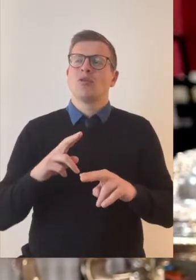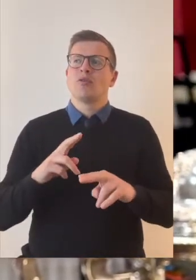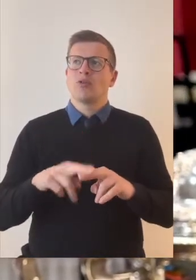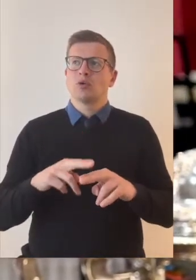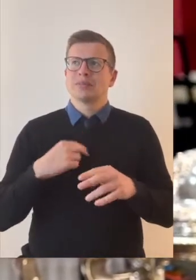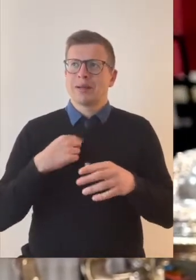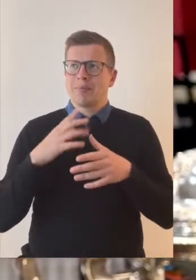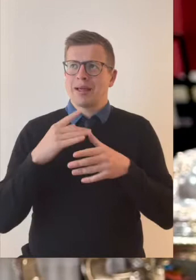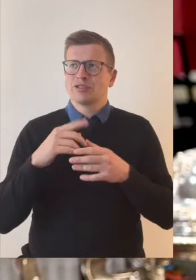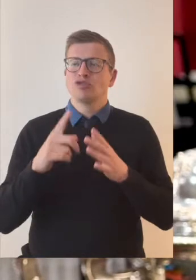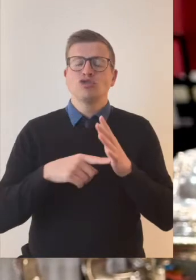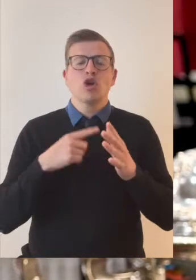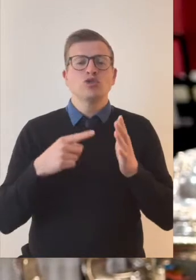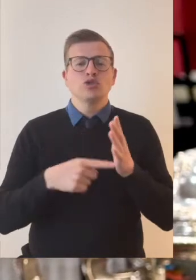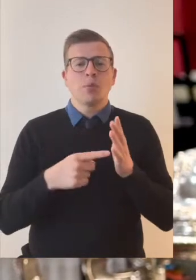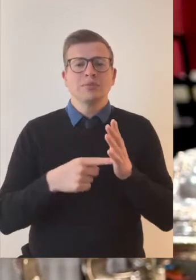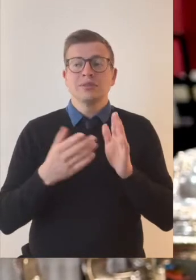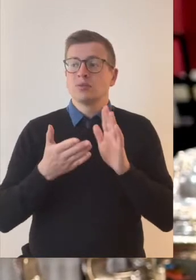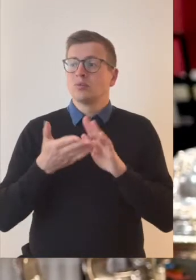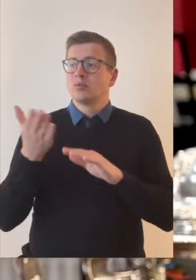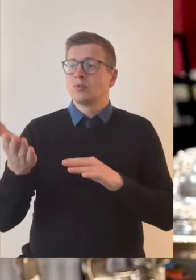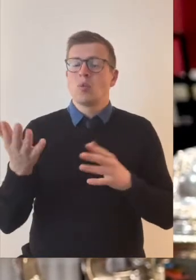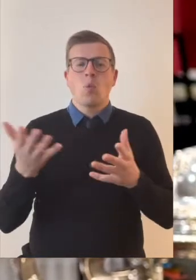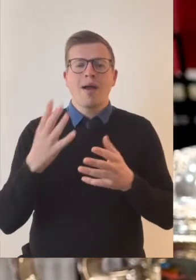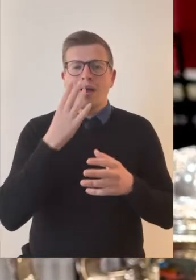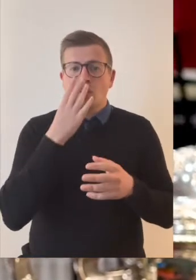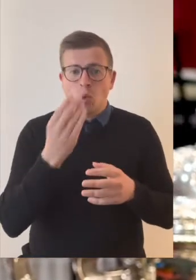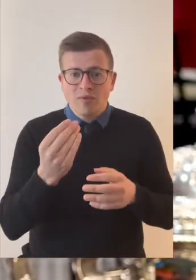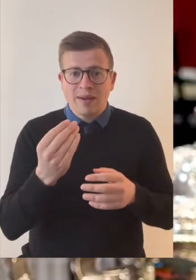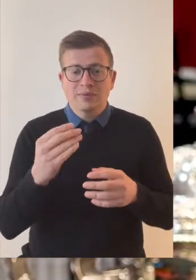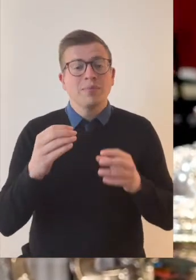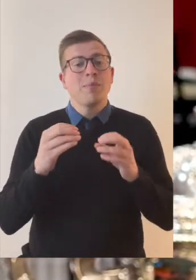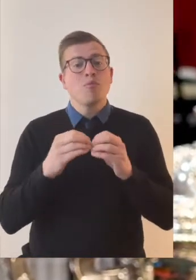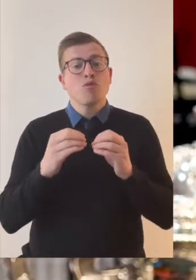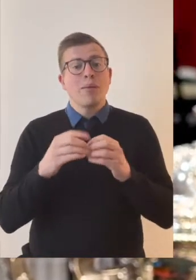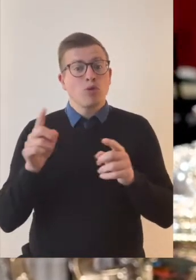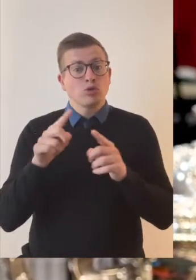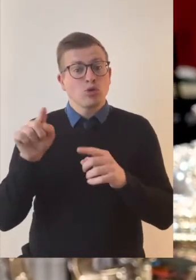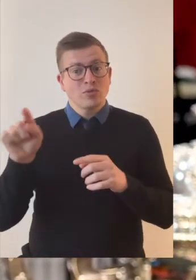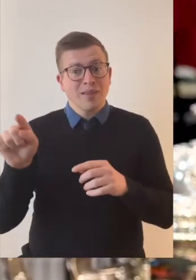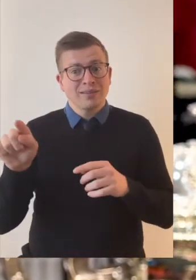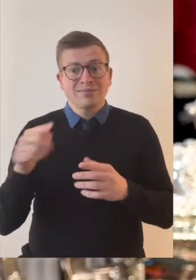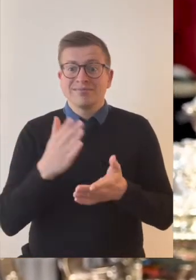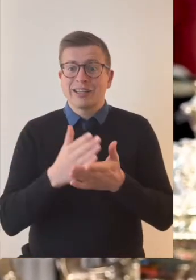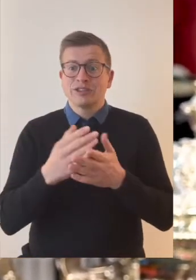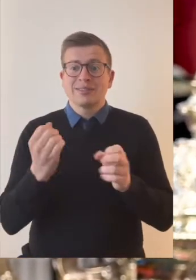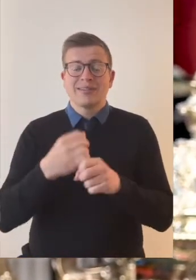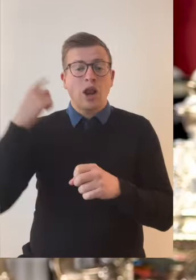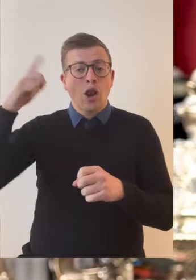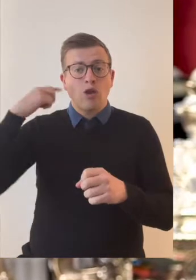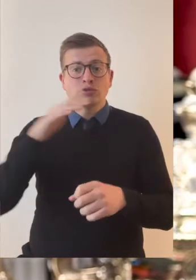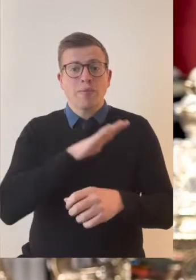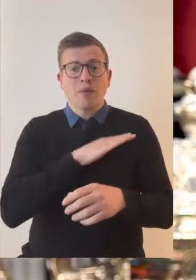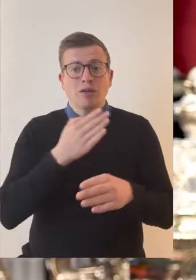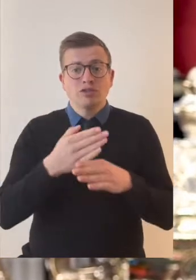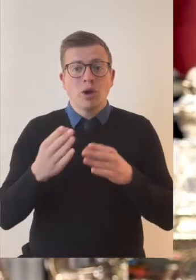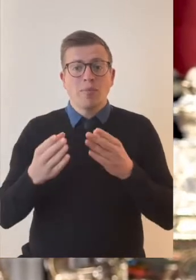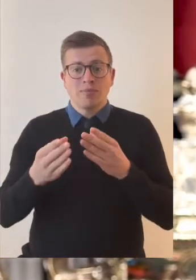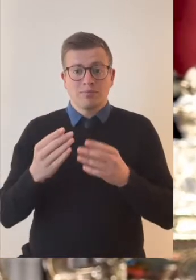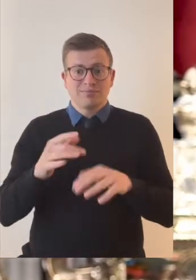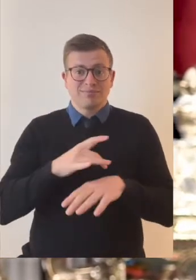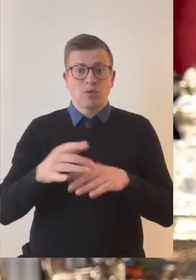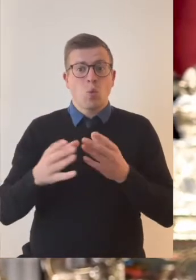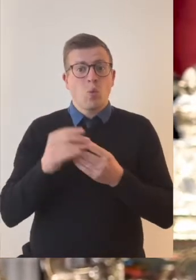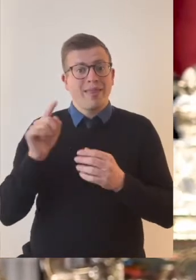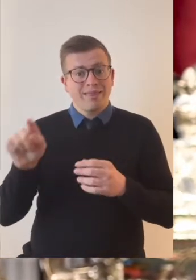for was John Thompson's band, Wolverhampton, and Bram was the conductor of that. And I actually did the London